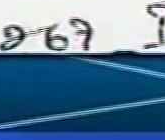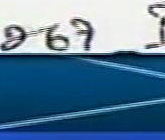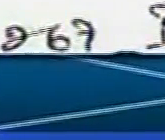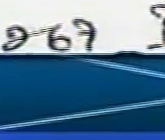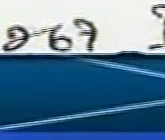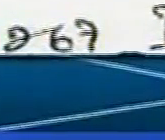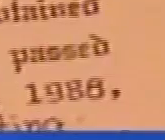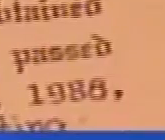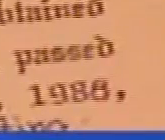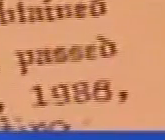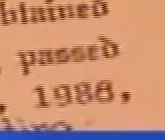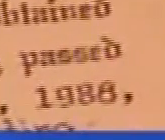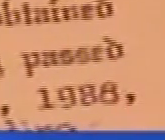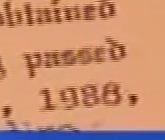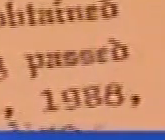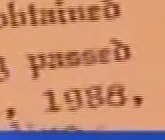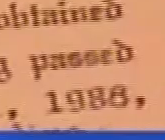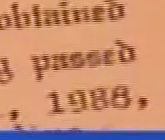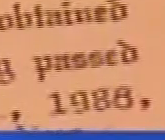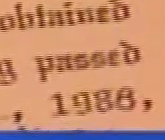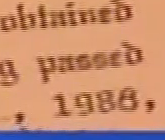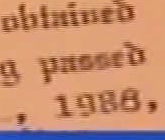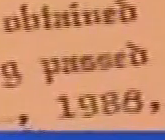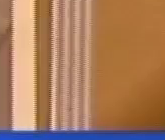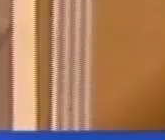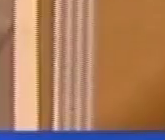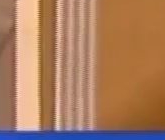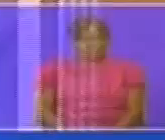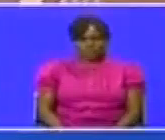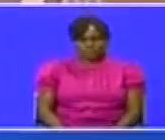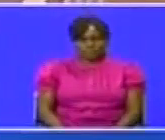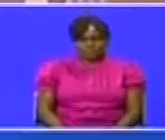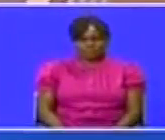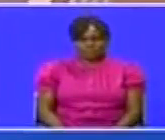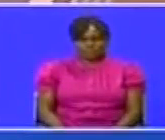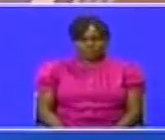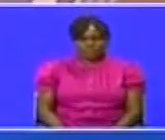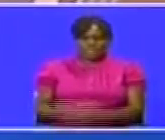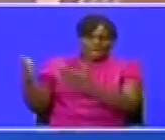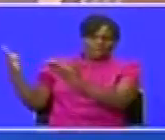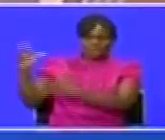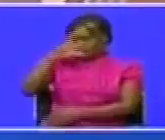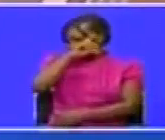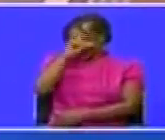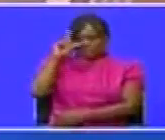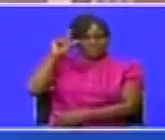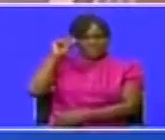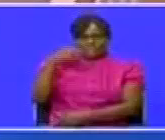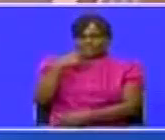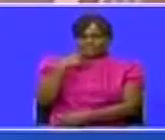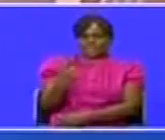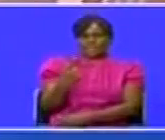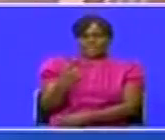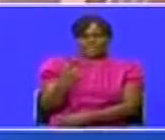the university. The Kabete Member of Parliament maintained he was the man seen here in several photographs, and this one, which he